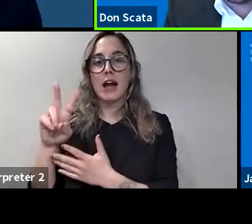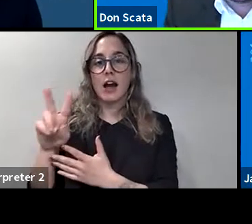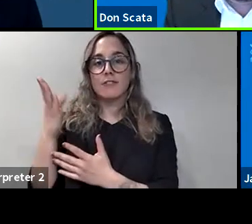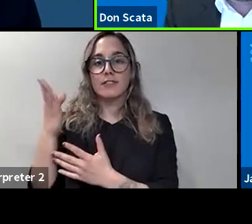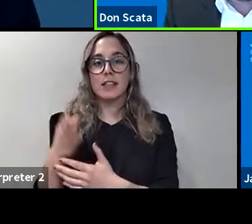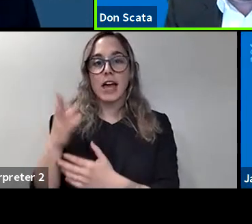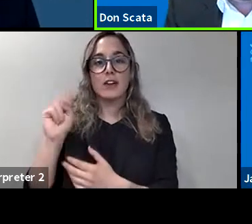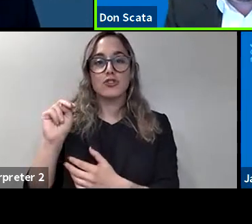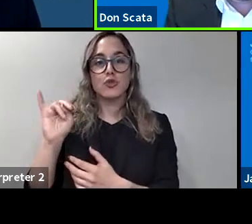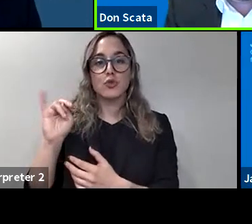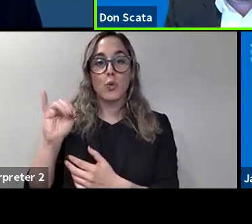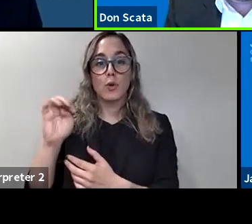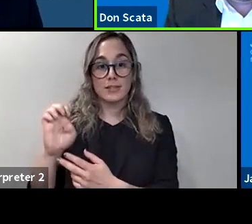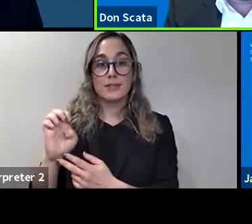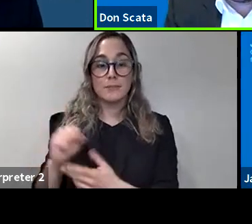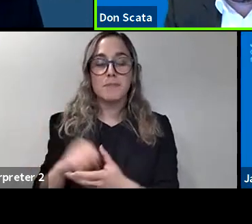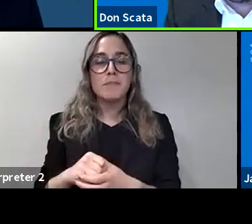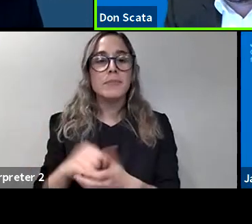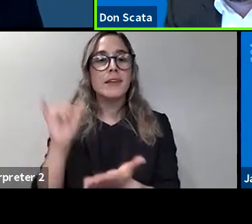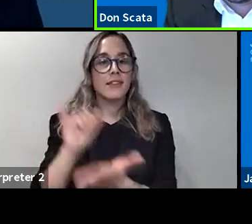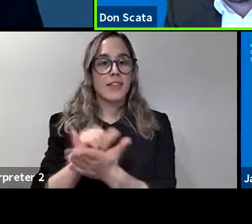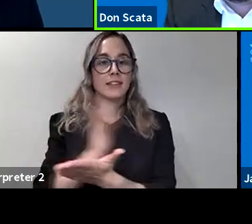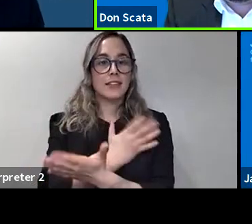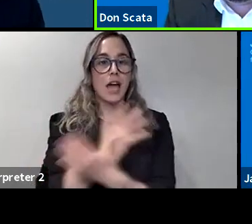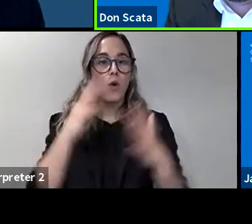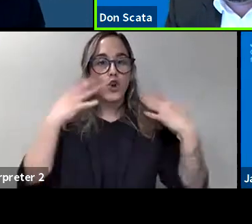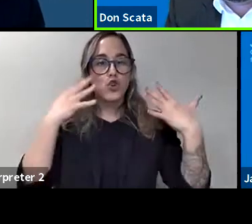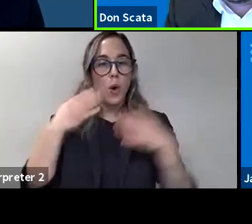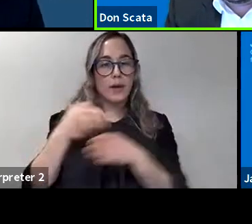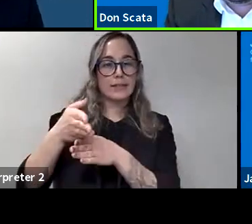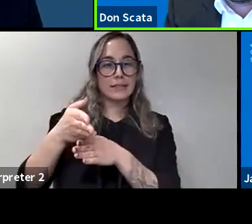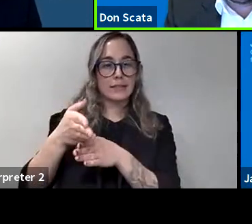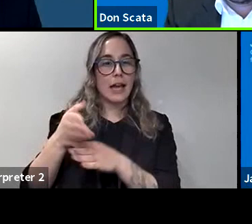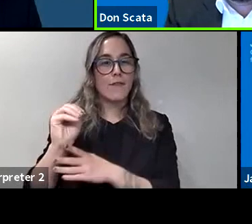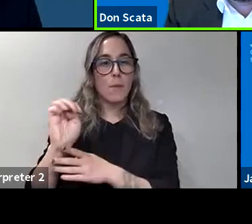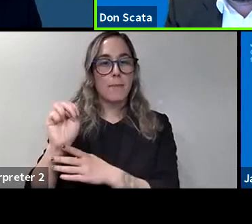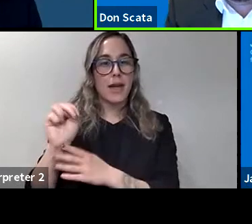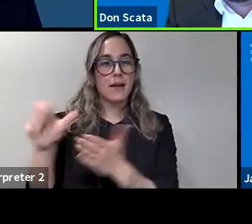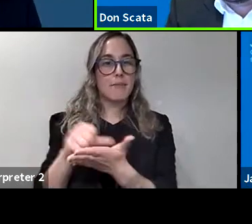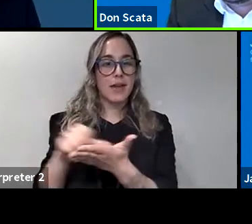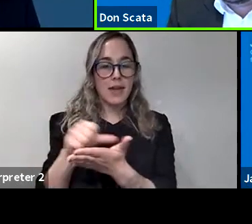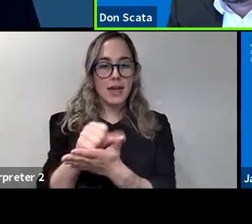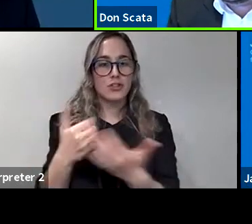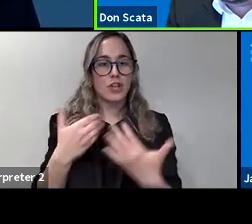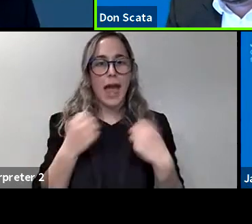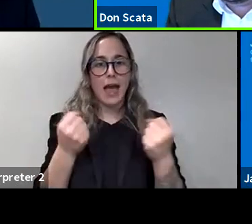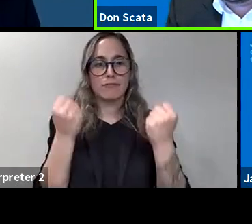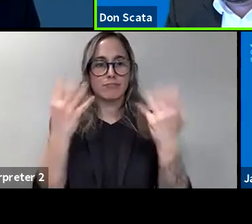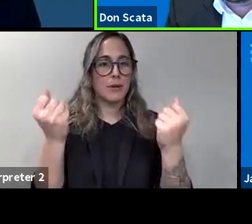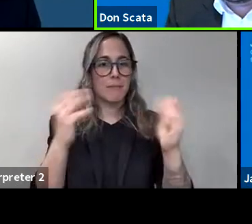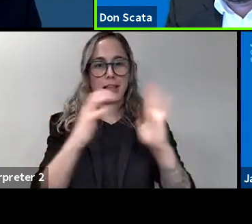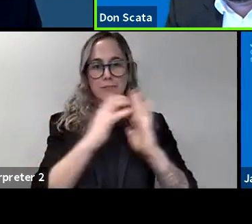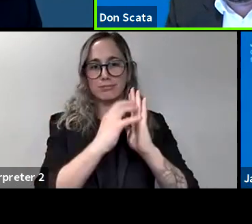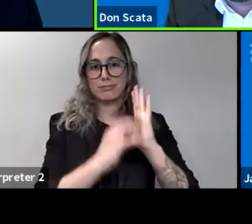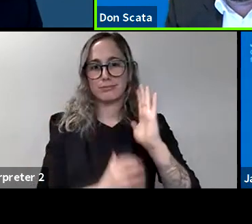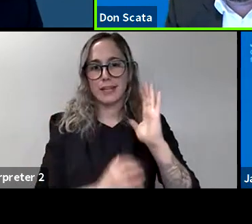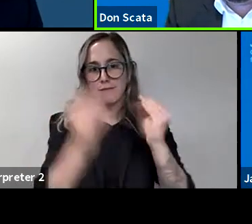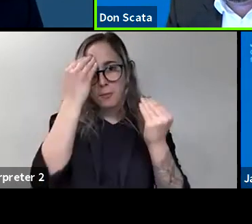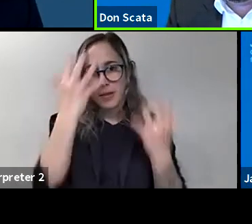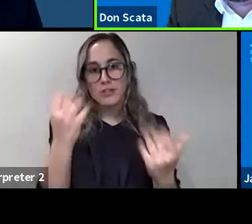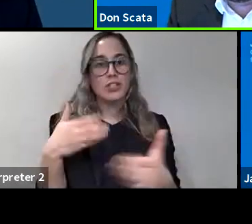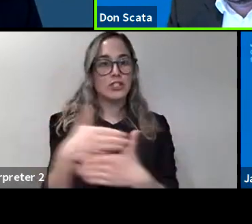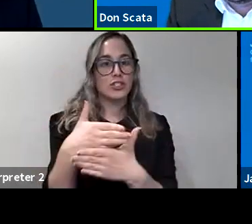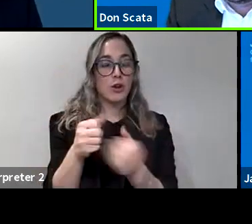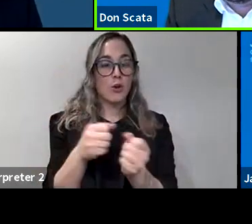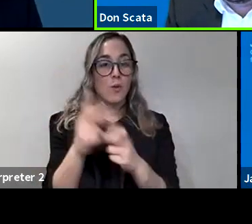www.fa.gov/noise. And that's our noise landing page, where we have a bunch of information to share with the public about